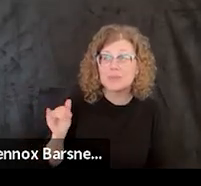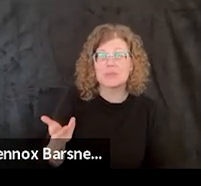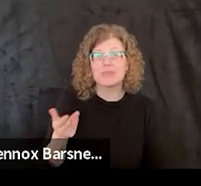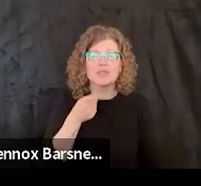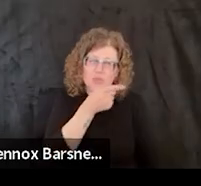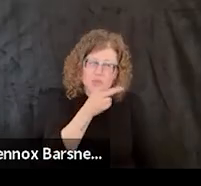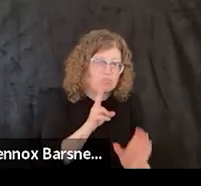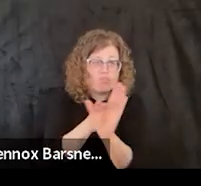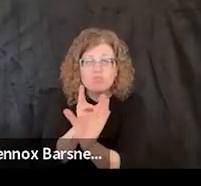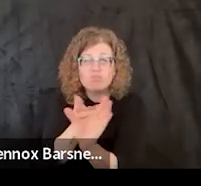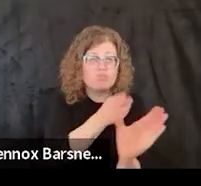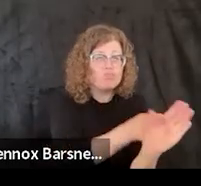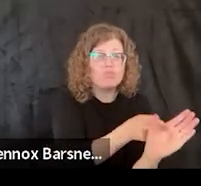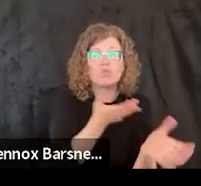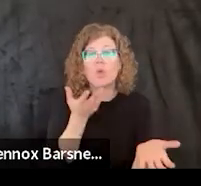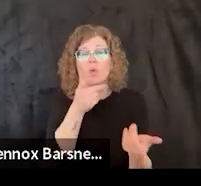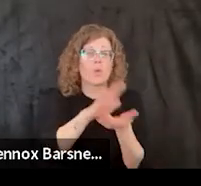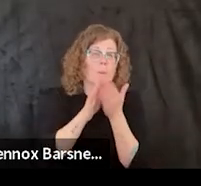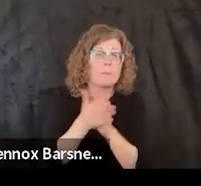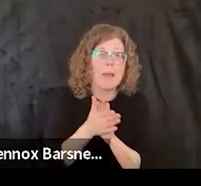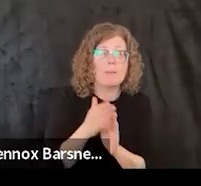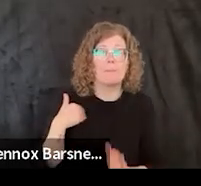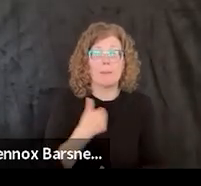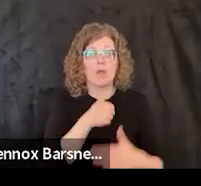member of an artist collective.